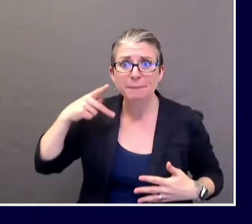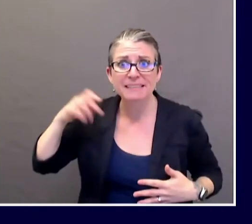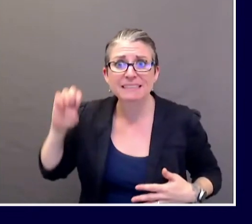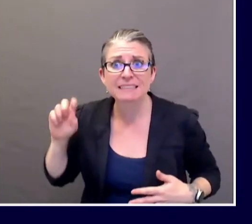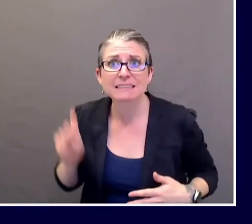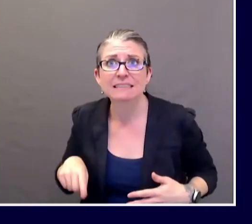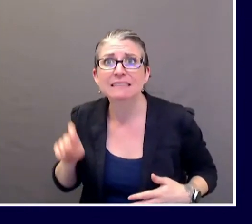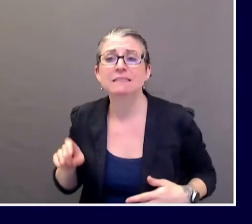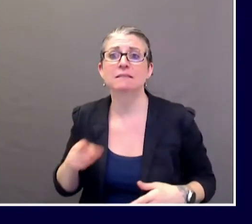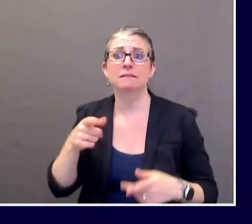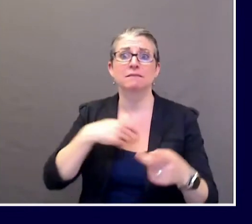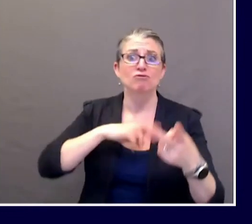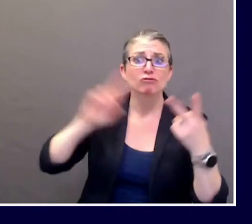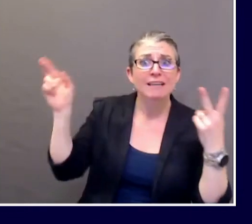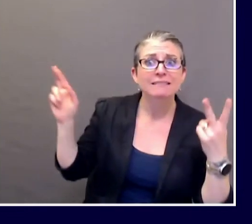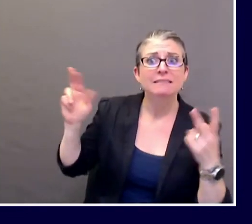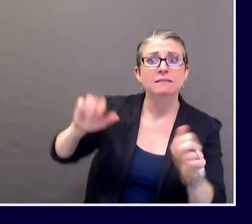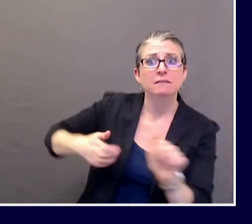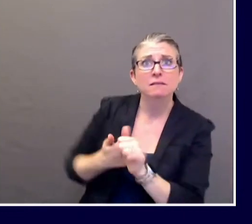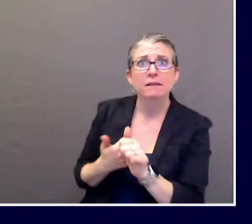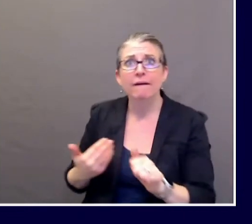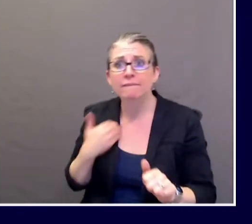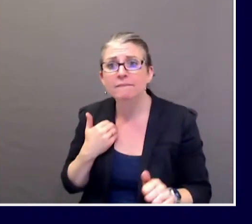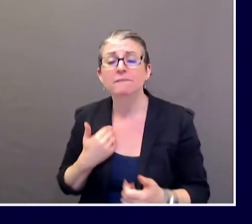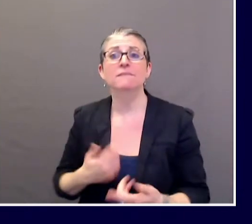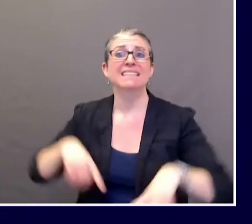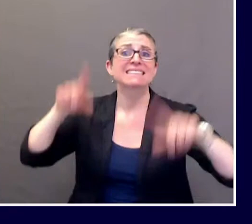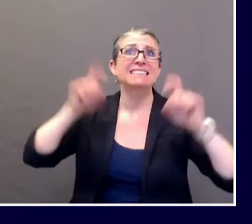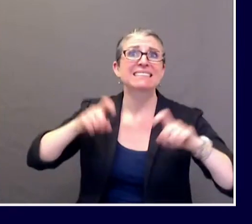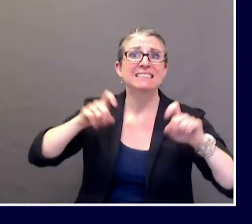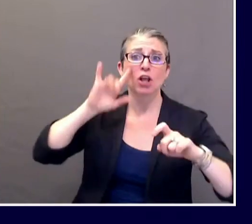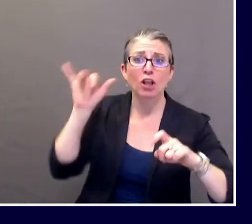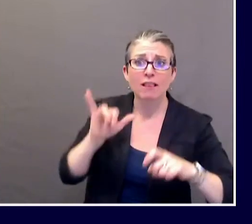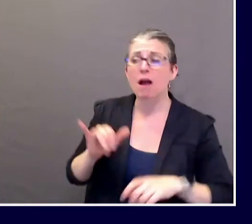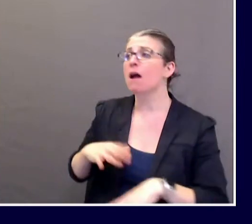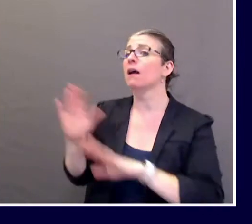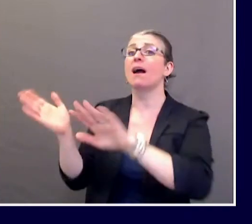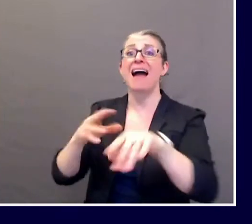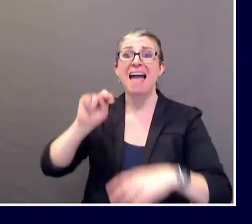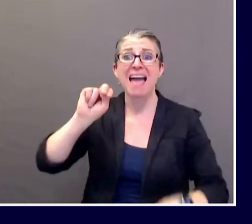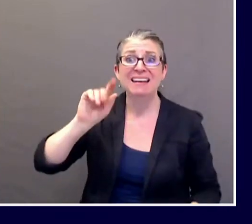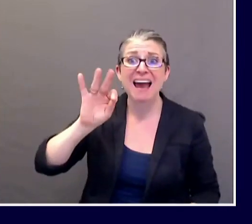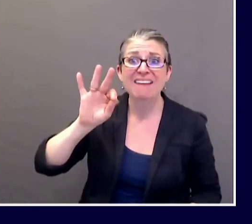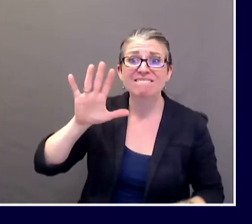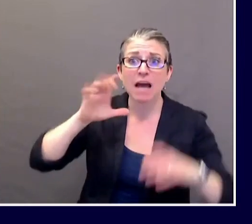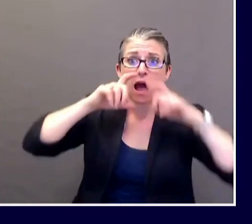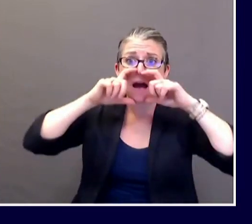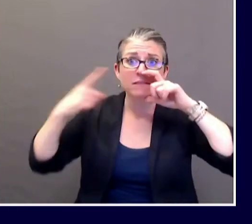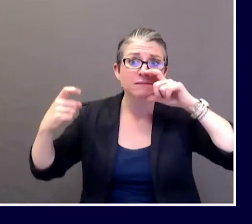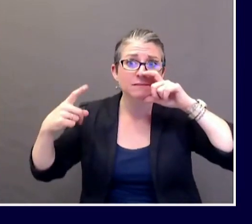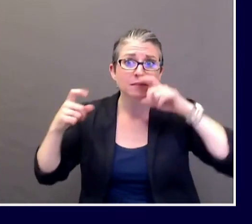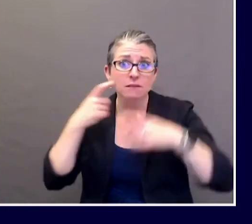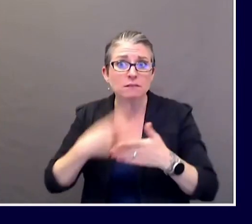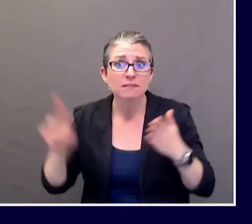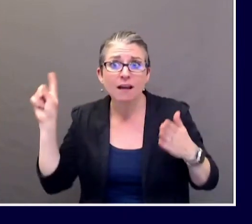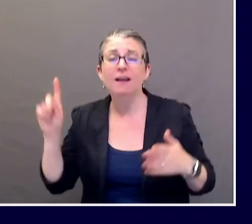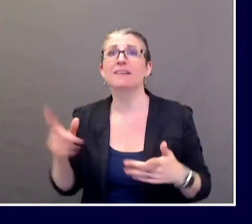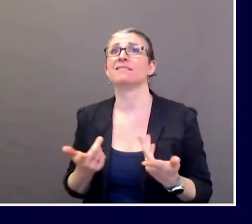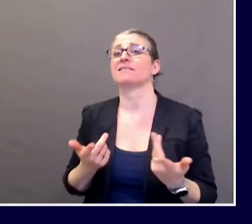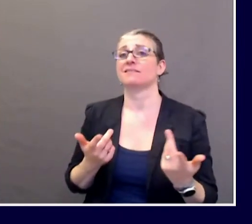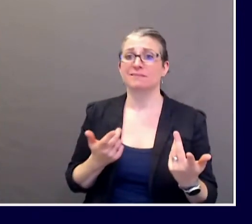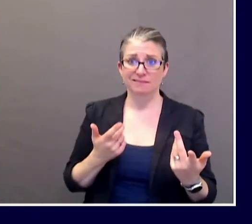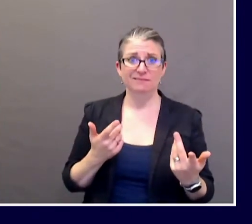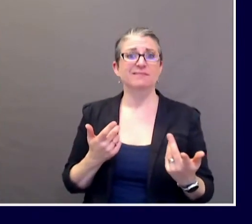PPE? Are they fit tested? And if they're not, what can we do to get them ready to use an N95? The second is around testing.